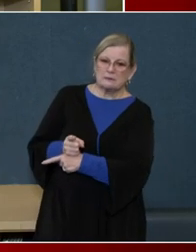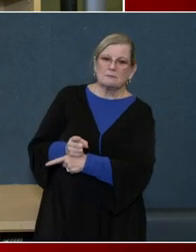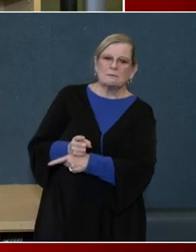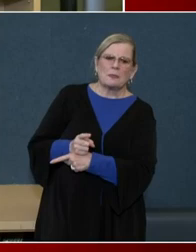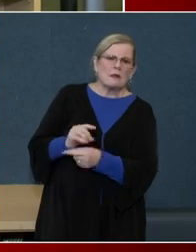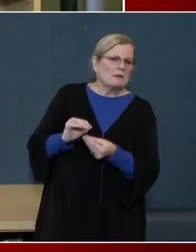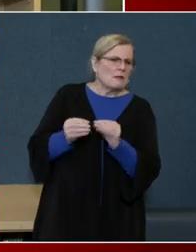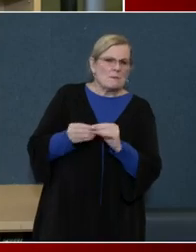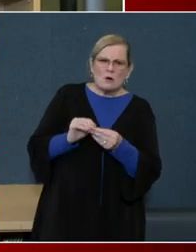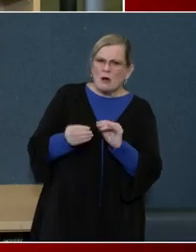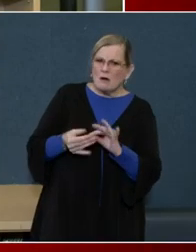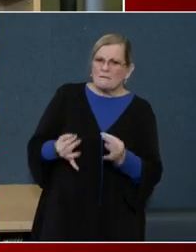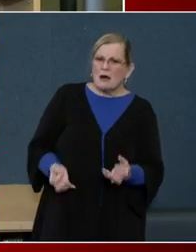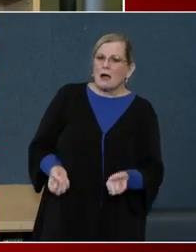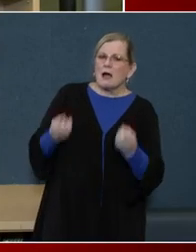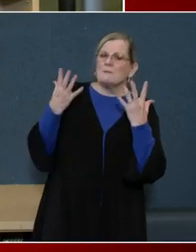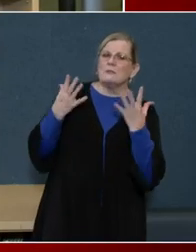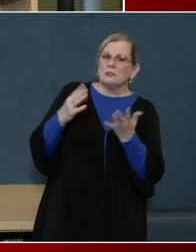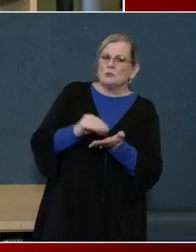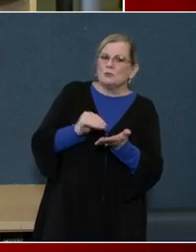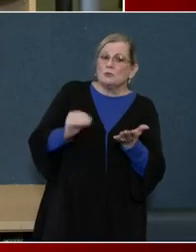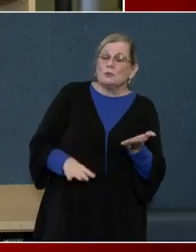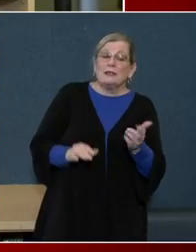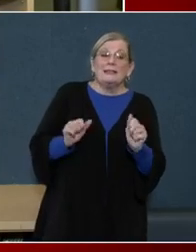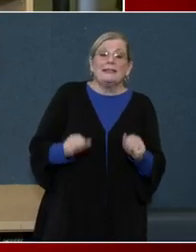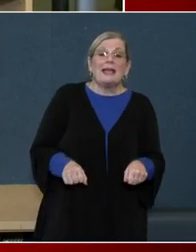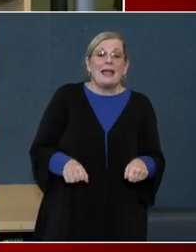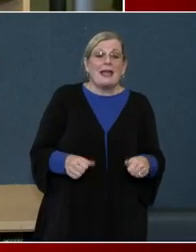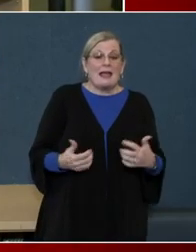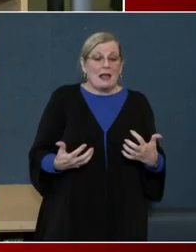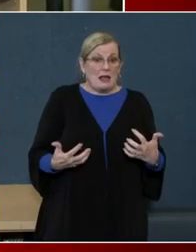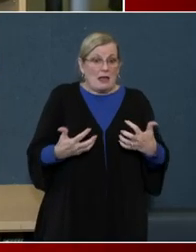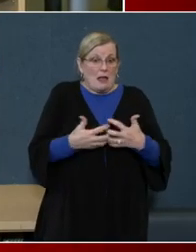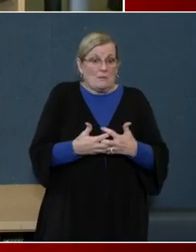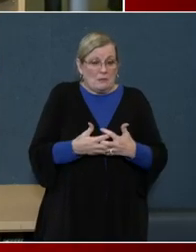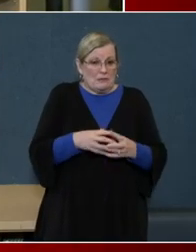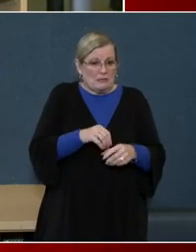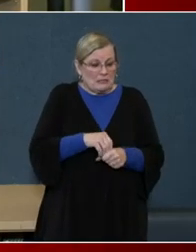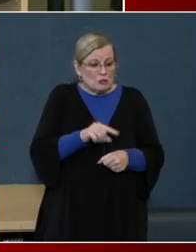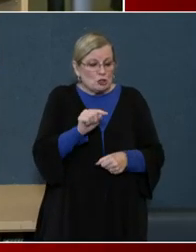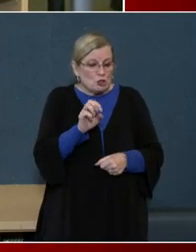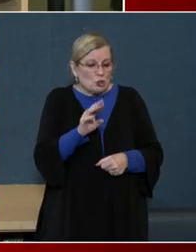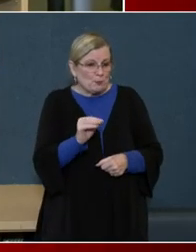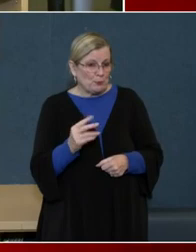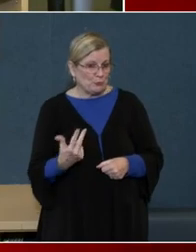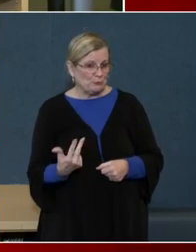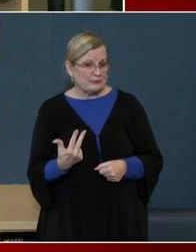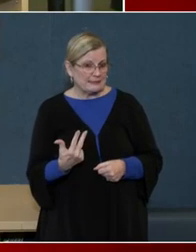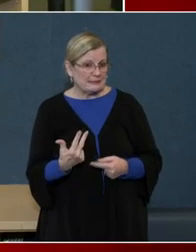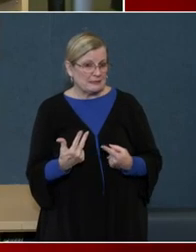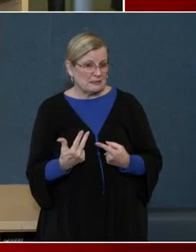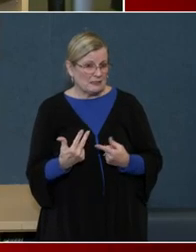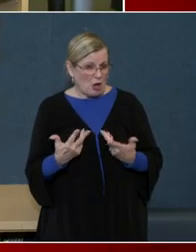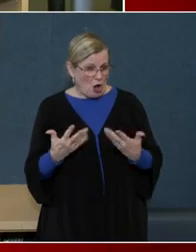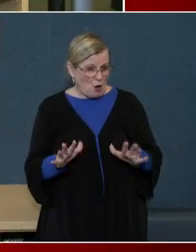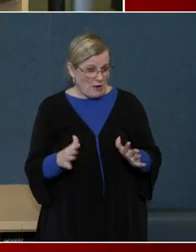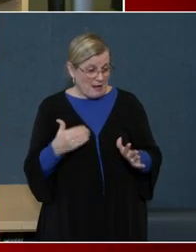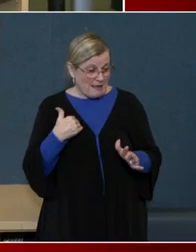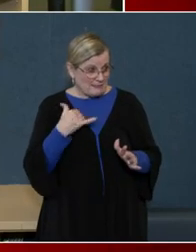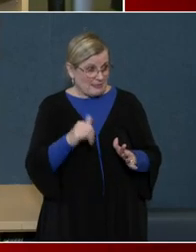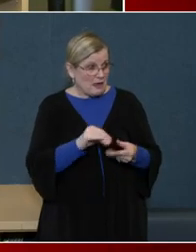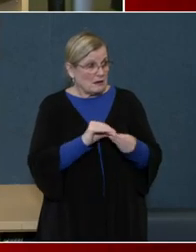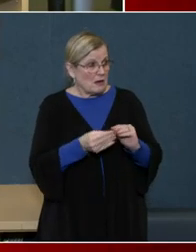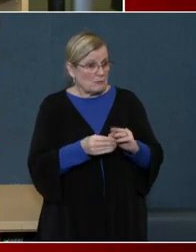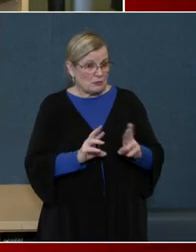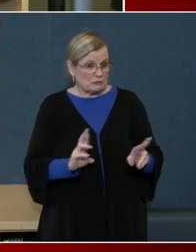can accommodate in term 3 for 6 through 12. Do you have those numbers? What's your total universe? What percentage